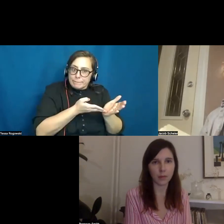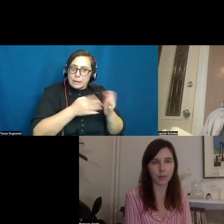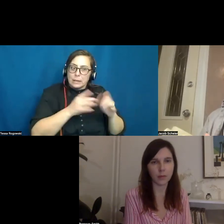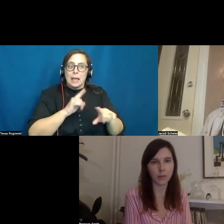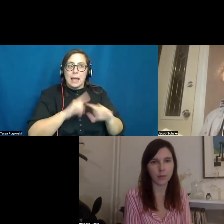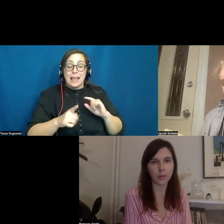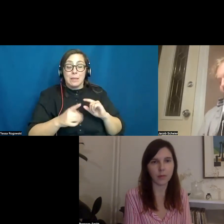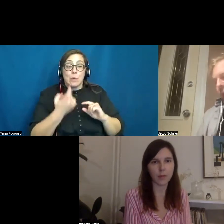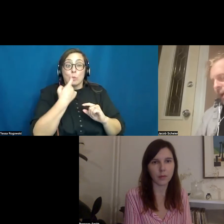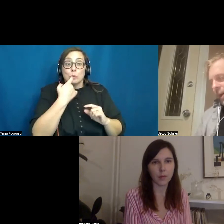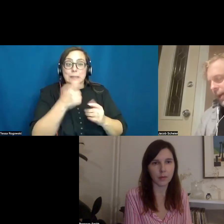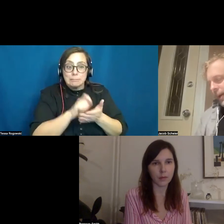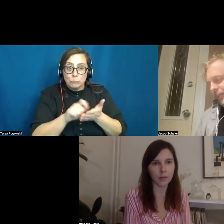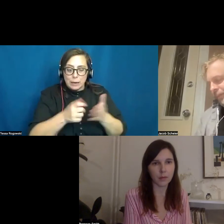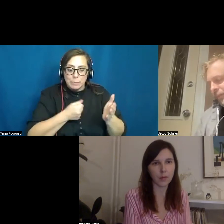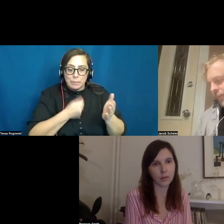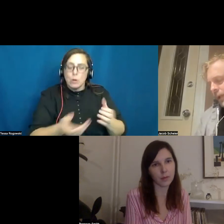consciously doing that.